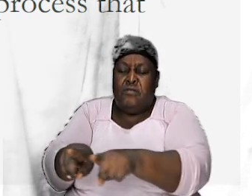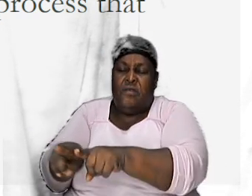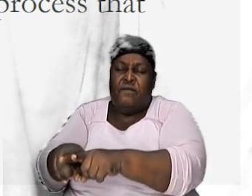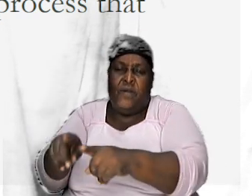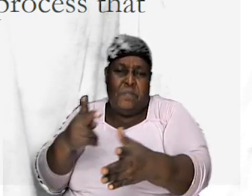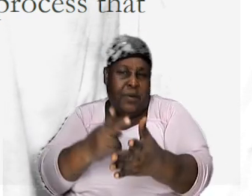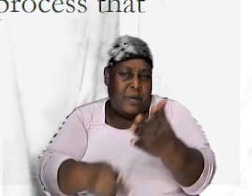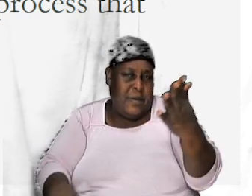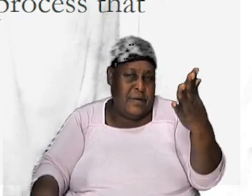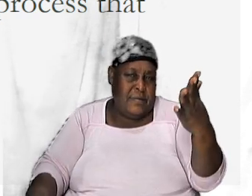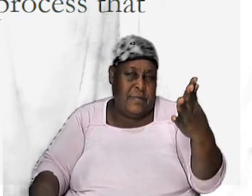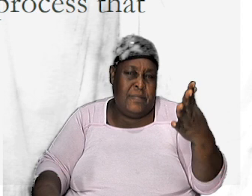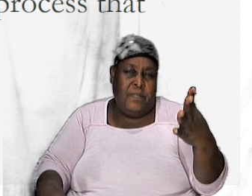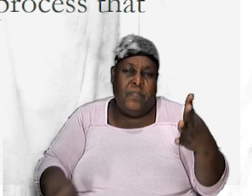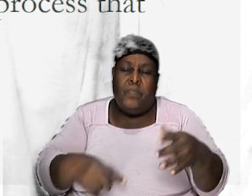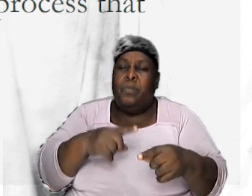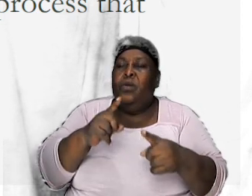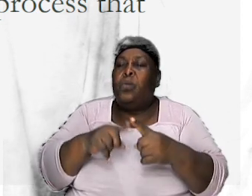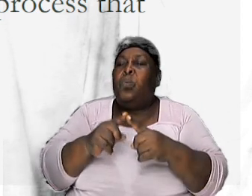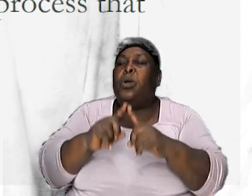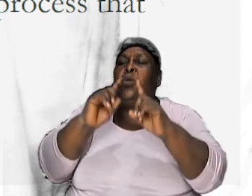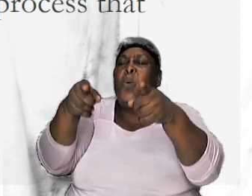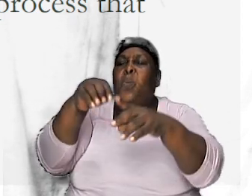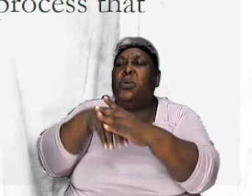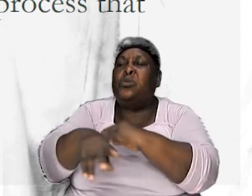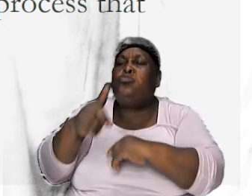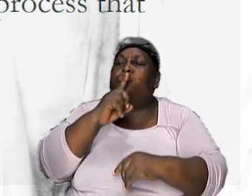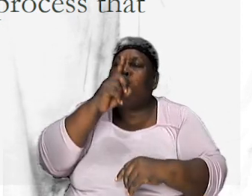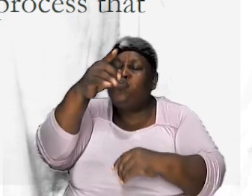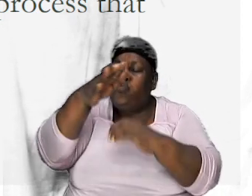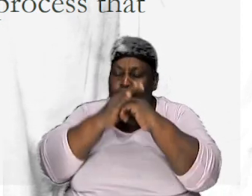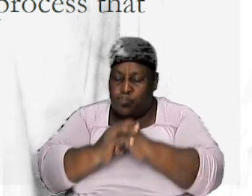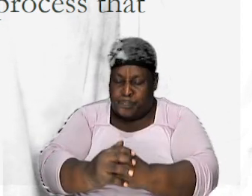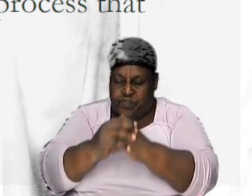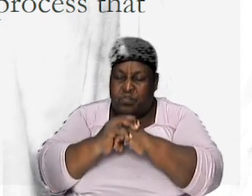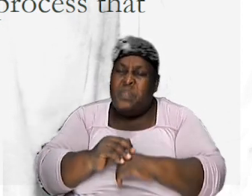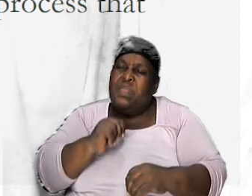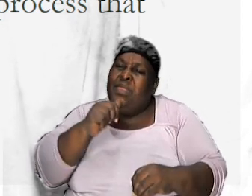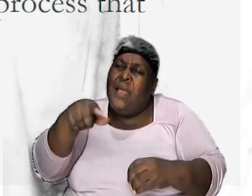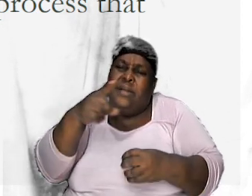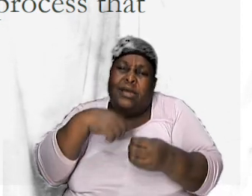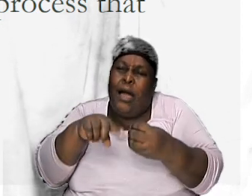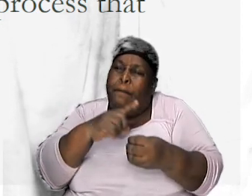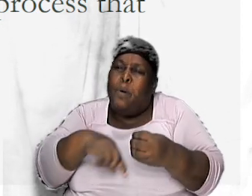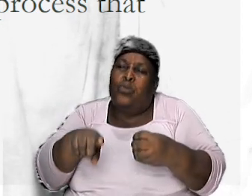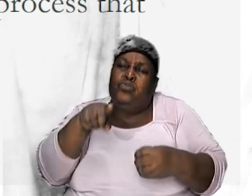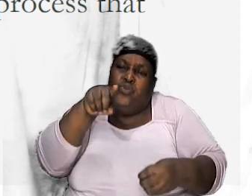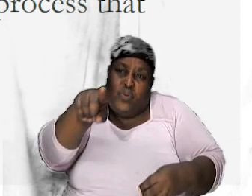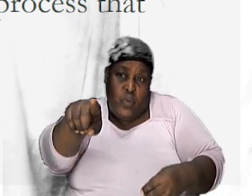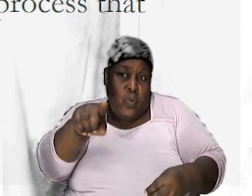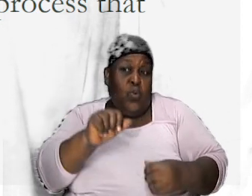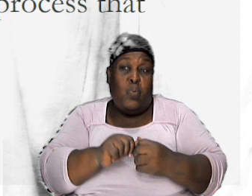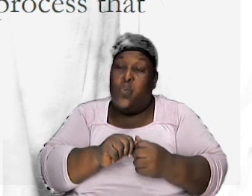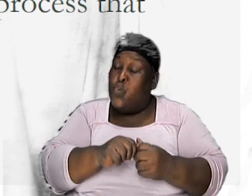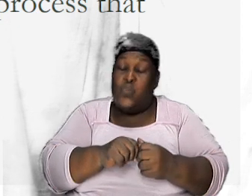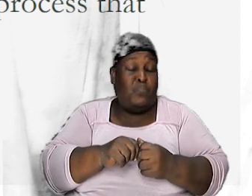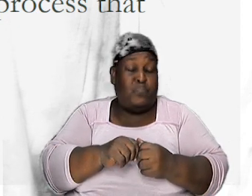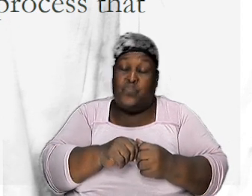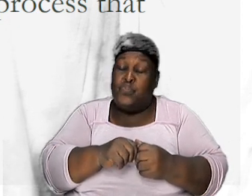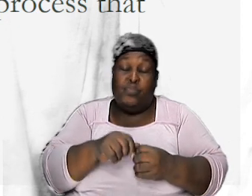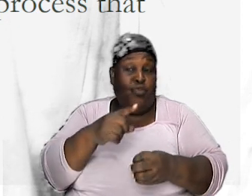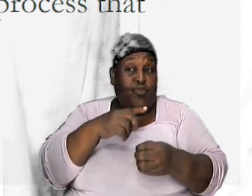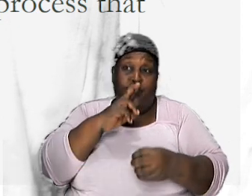it. Amen. So when you get into true worship, it's really not about you anymore. It's really about